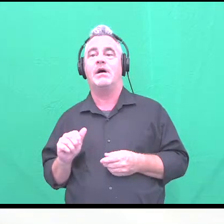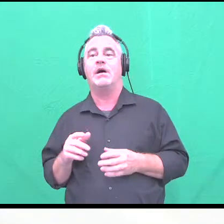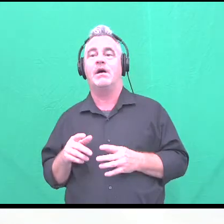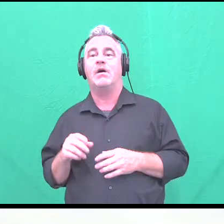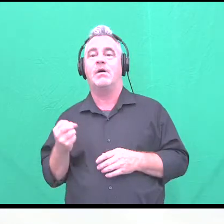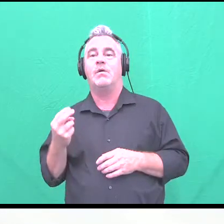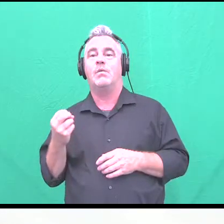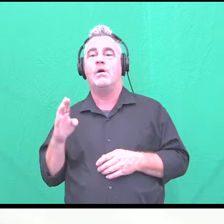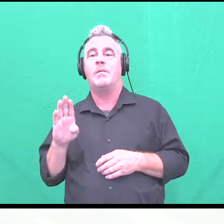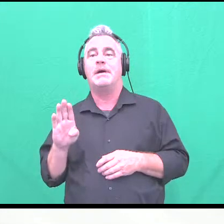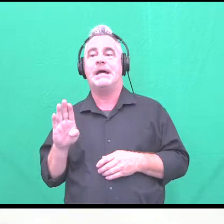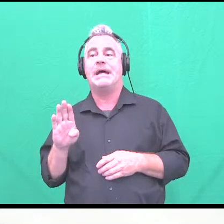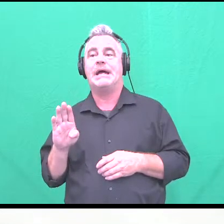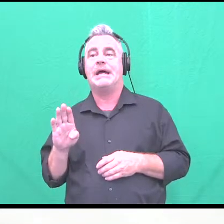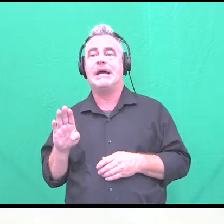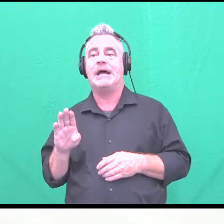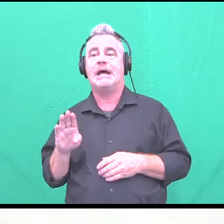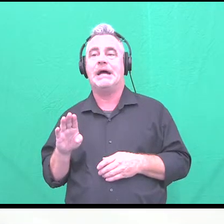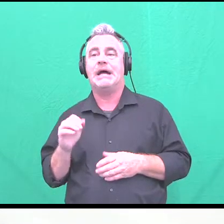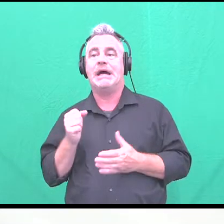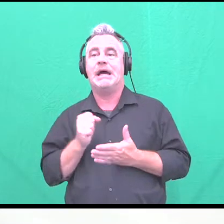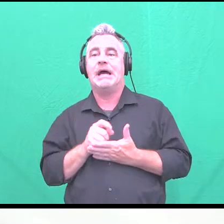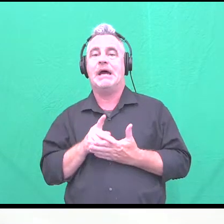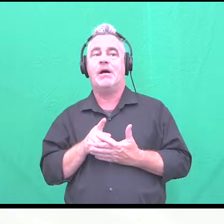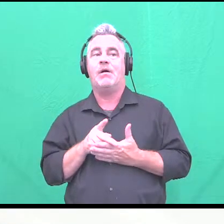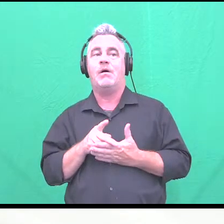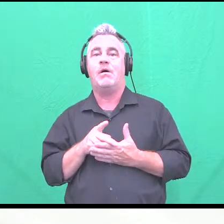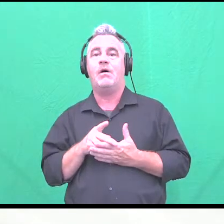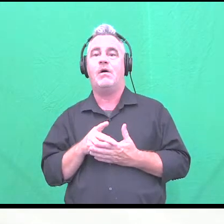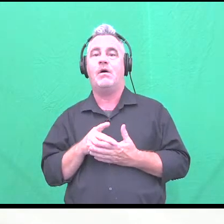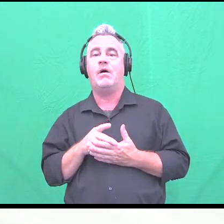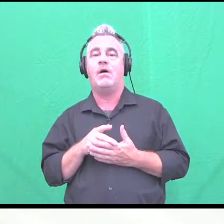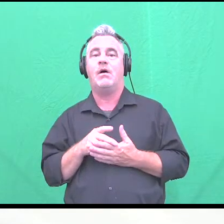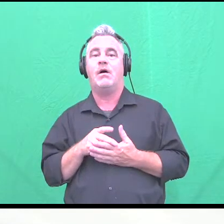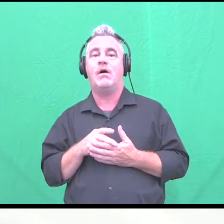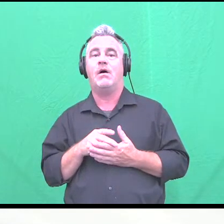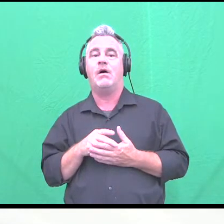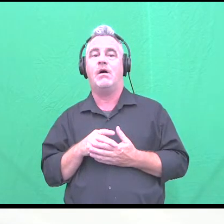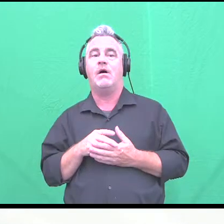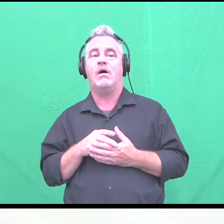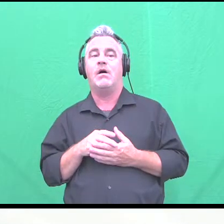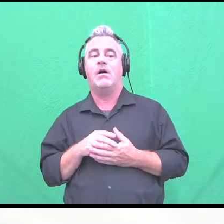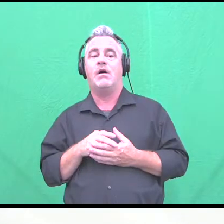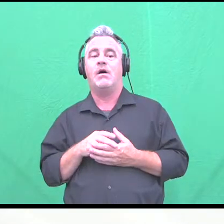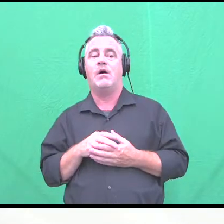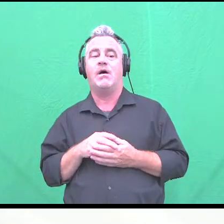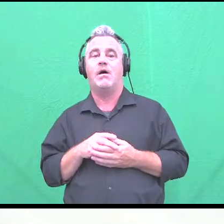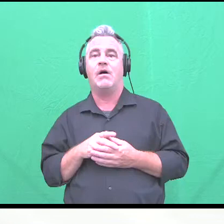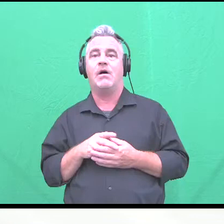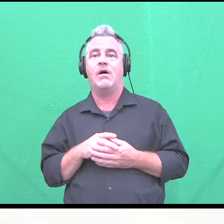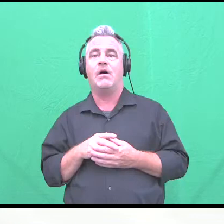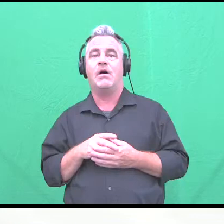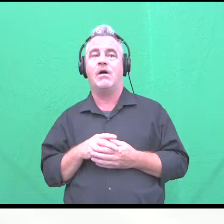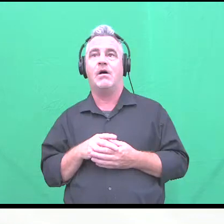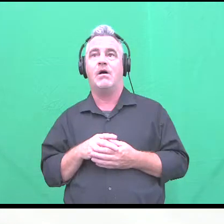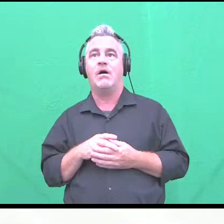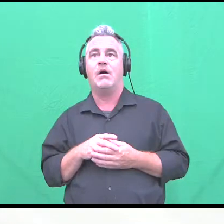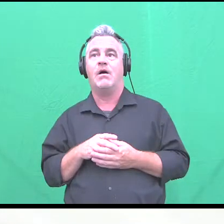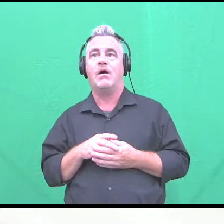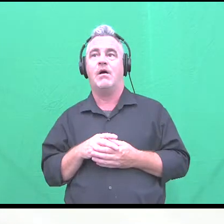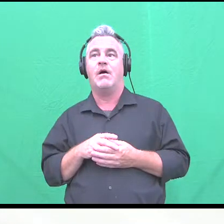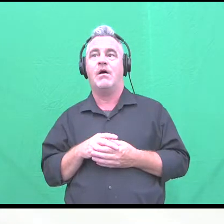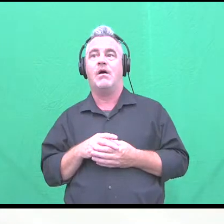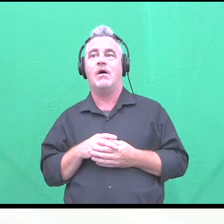with 12B, approval of monitoring report governing policy, operational expectations, communications with